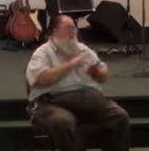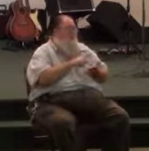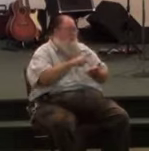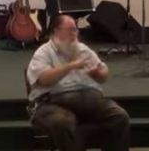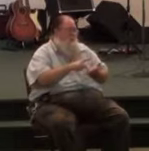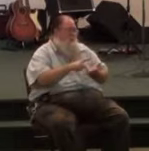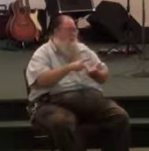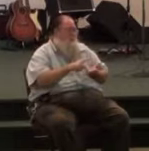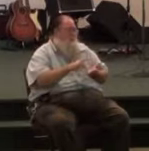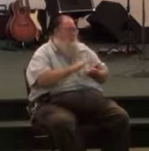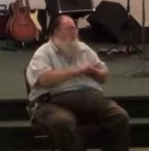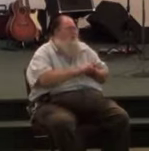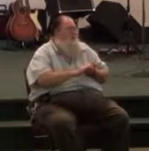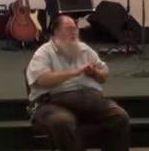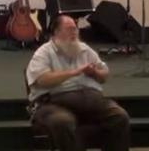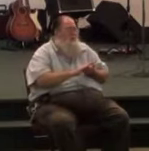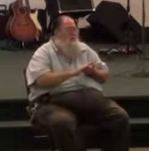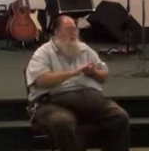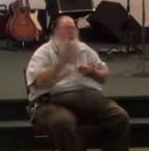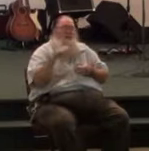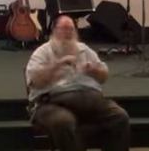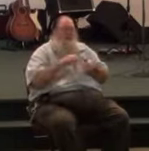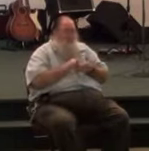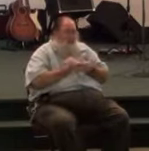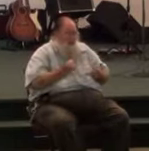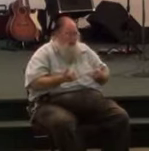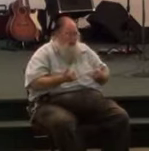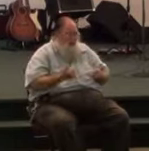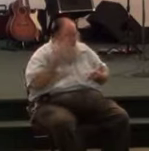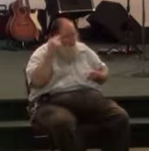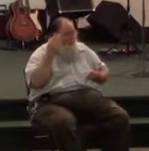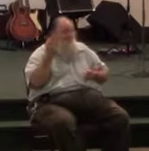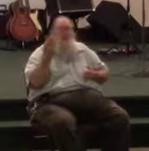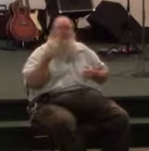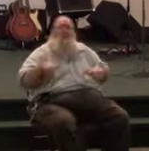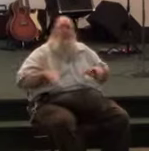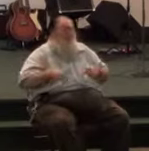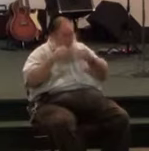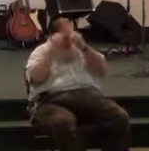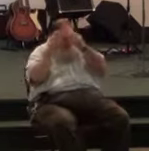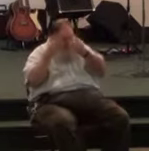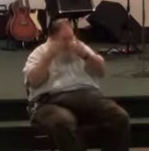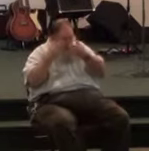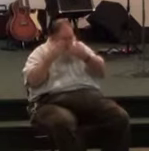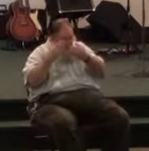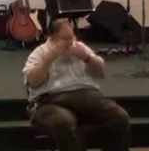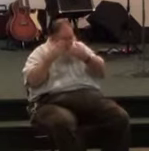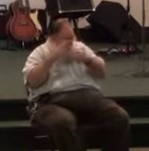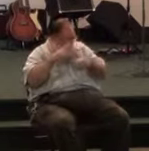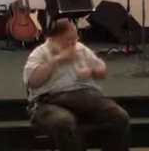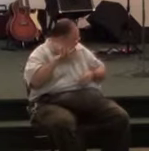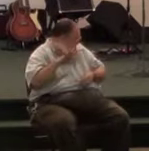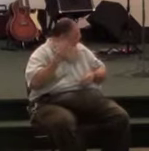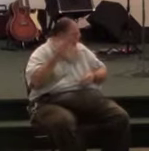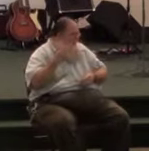now because he allowed the Father to reject him. I think scripture says for almost 3 hours it was